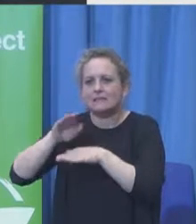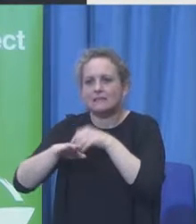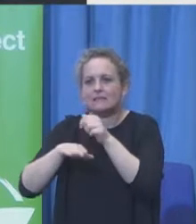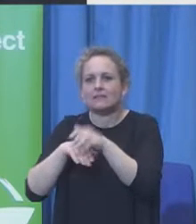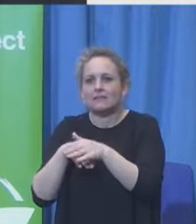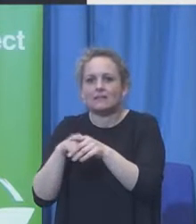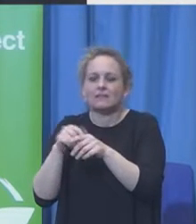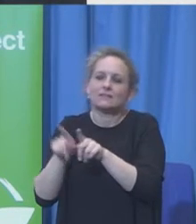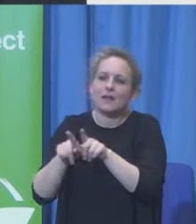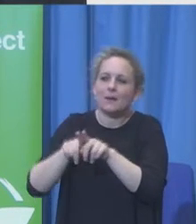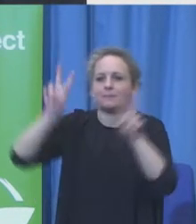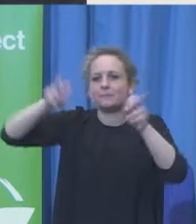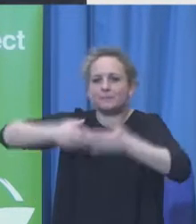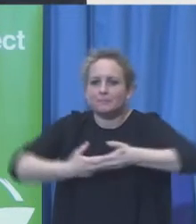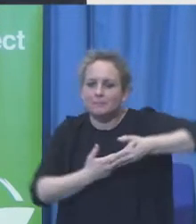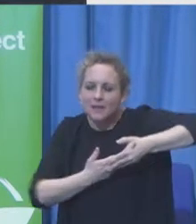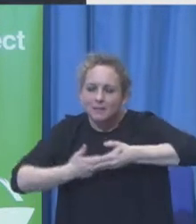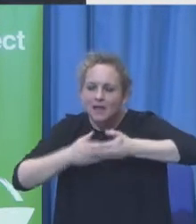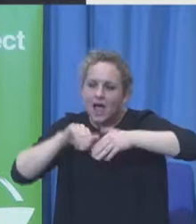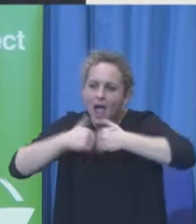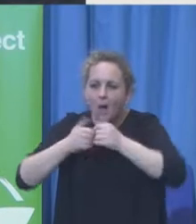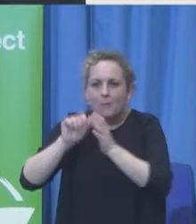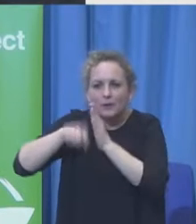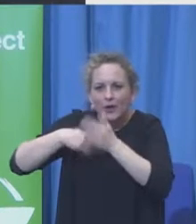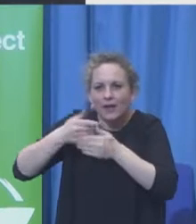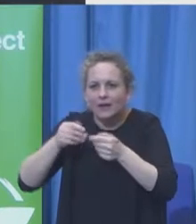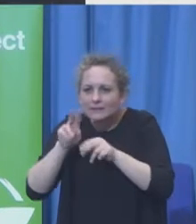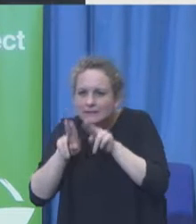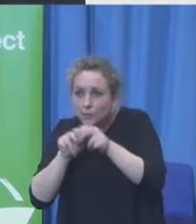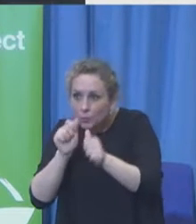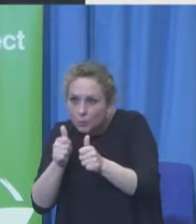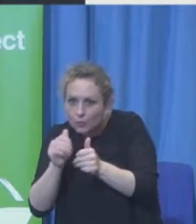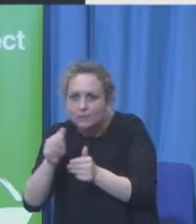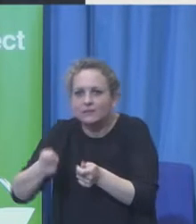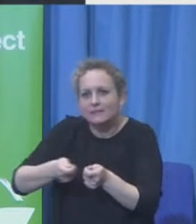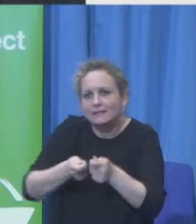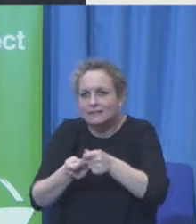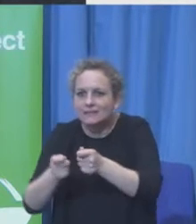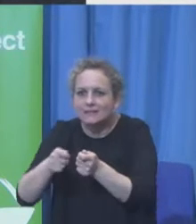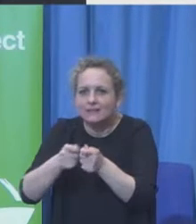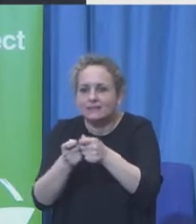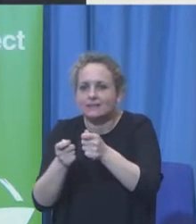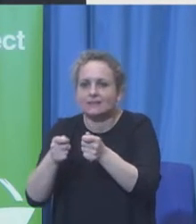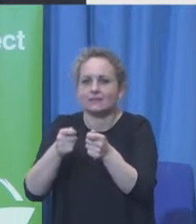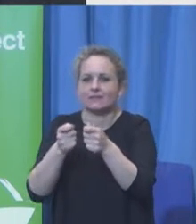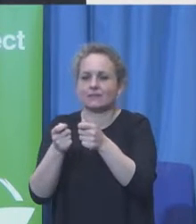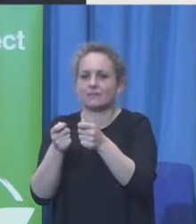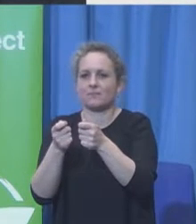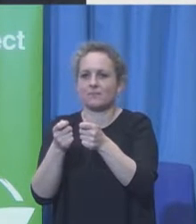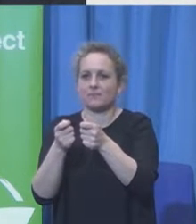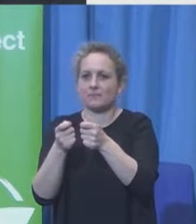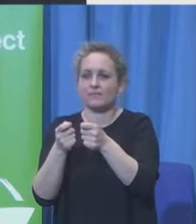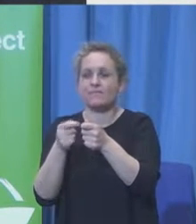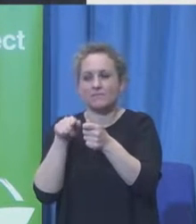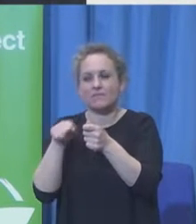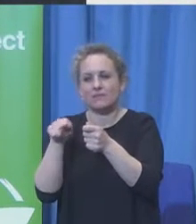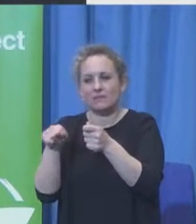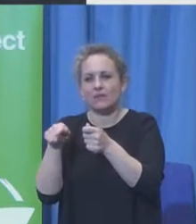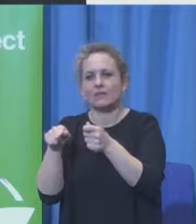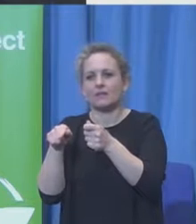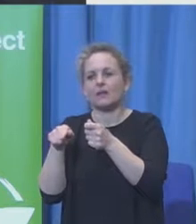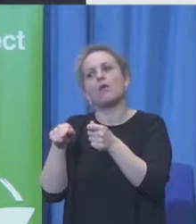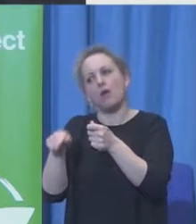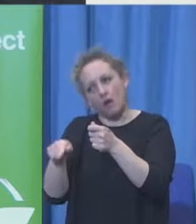way where hopefully there will be tangible results. And we can only judge these things